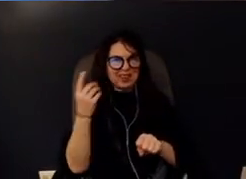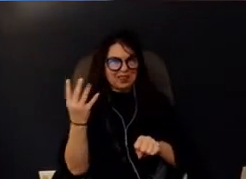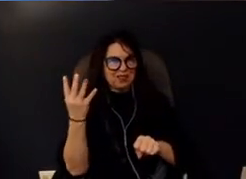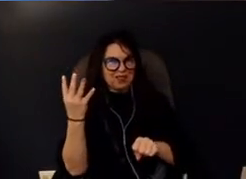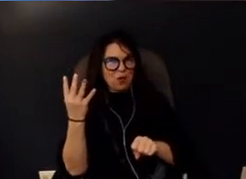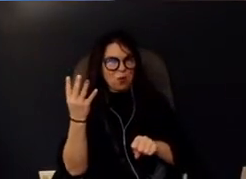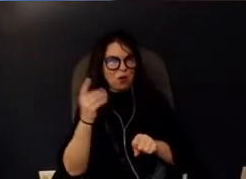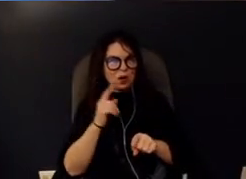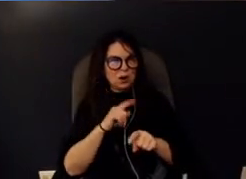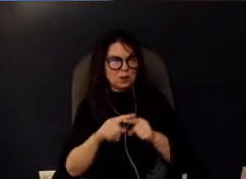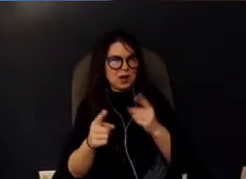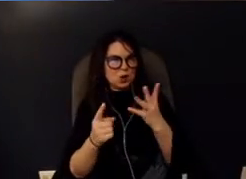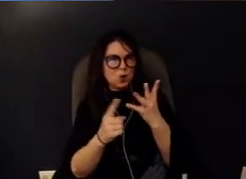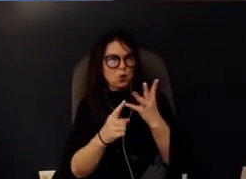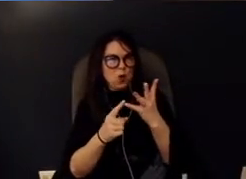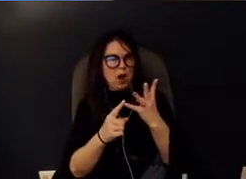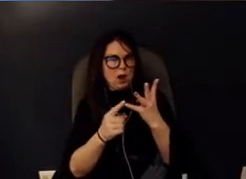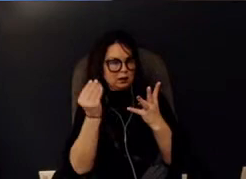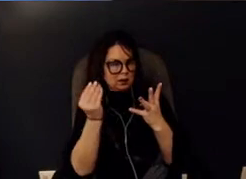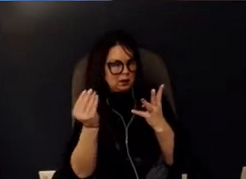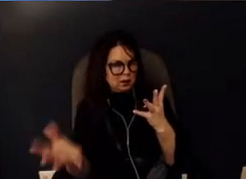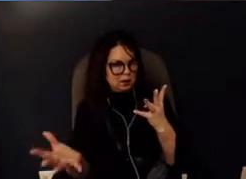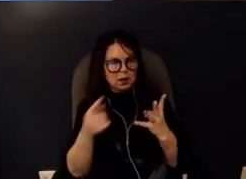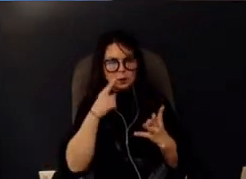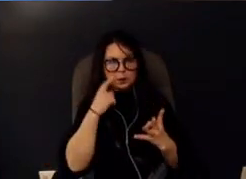they're afraid they're losing their job.